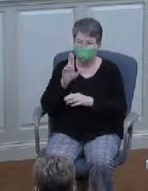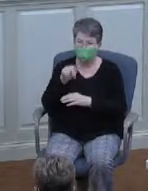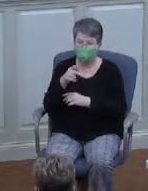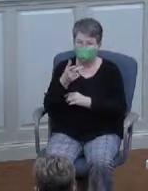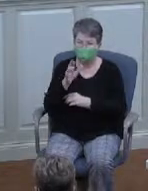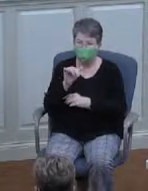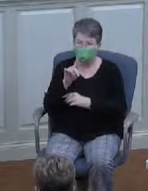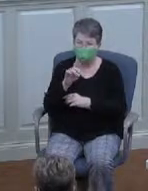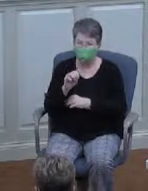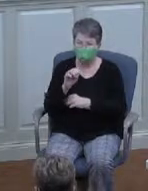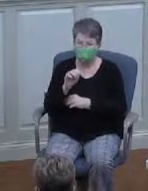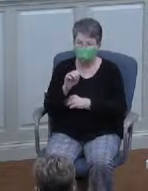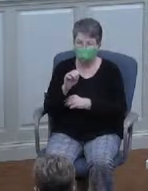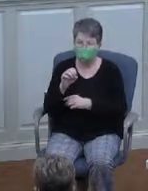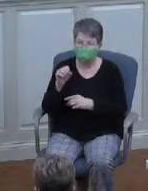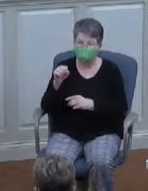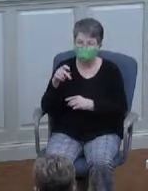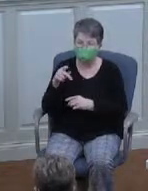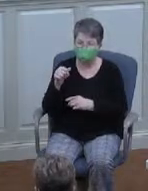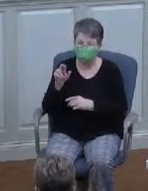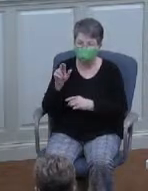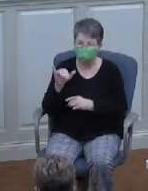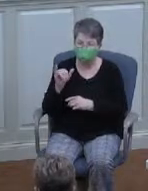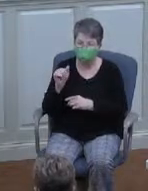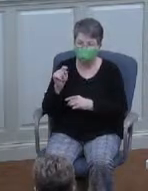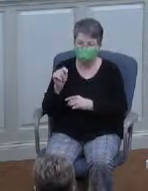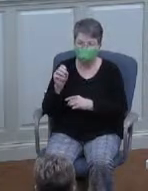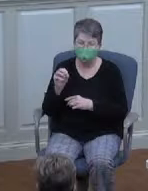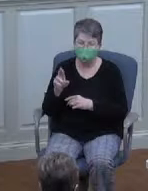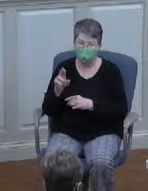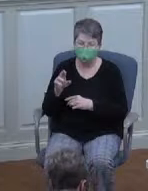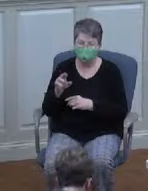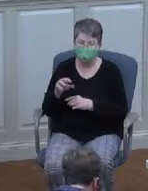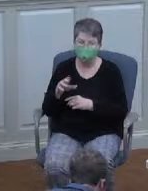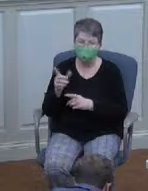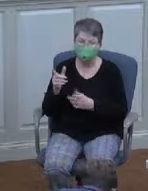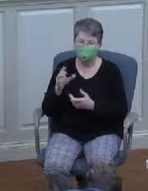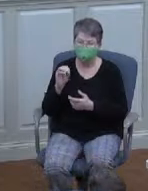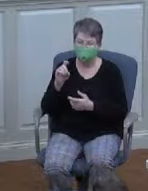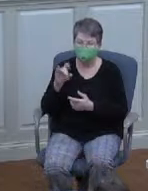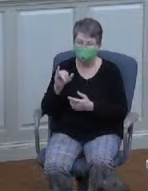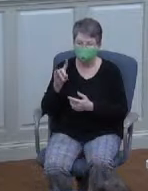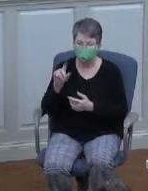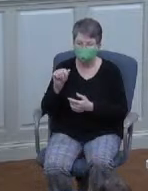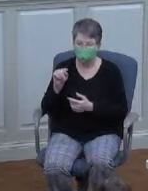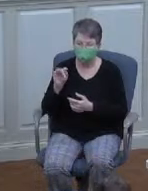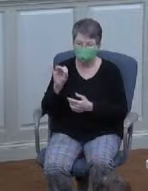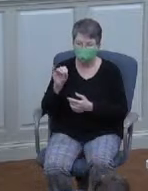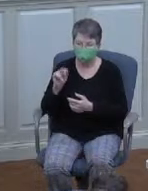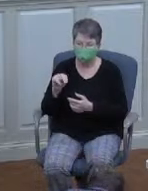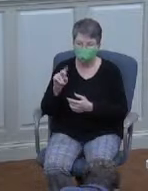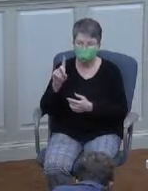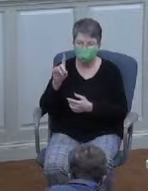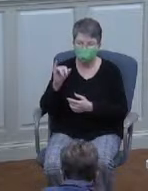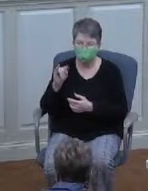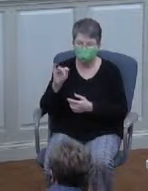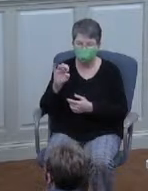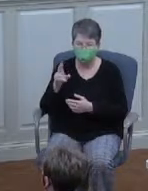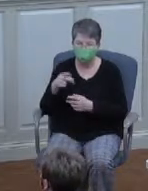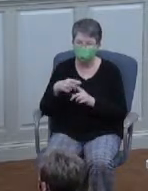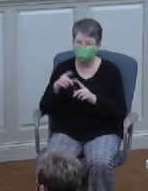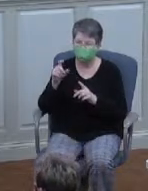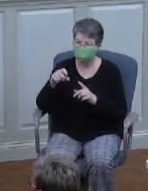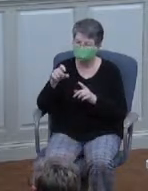upgrade, spare aerator, repairs to some of the oxidation ditches, a much needed backup